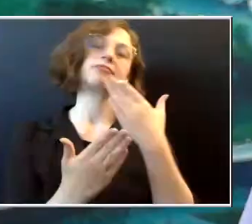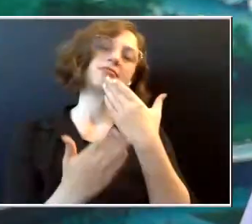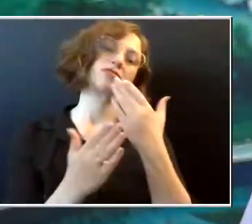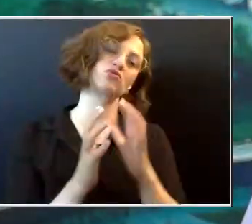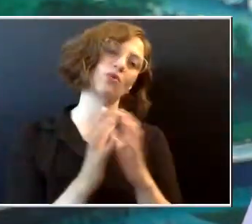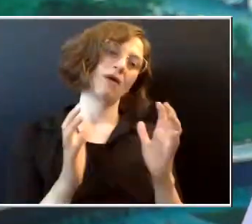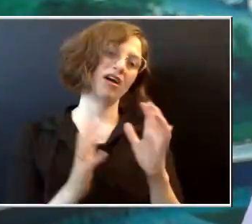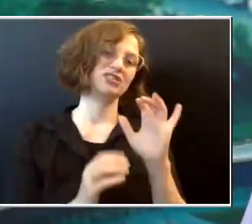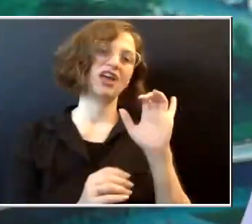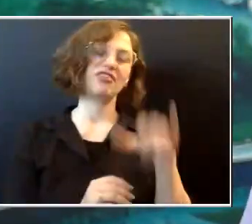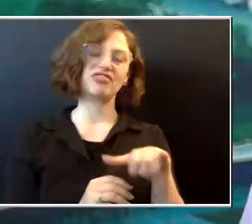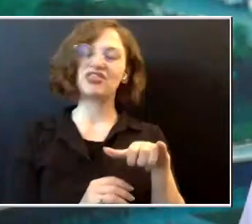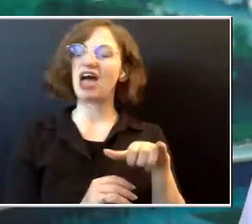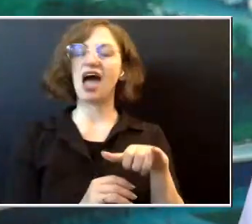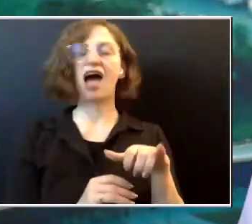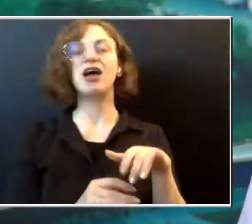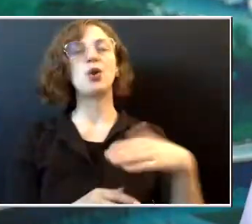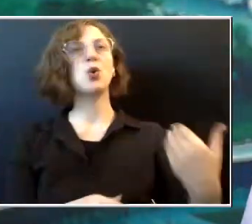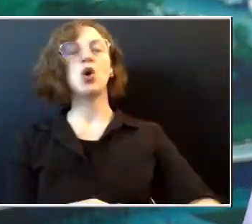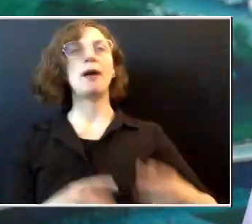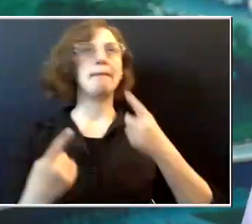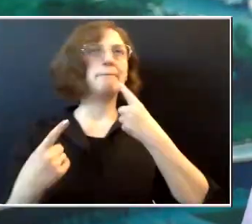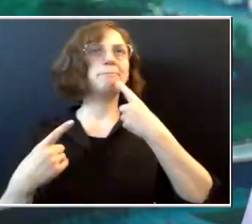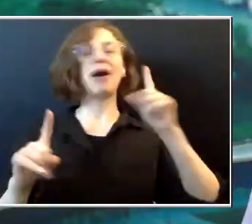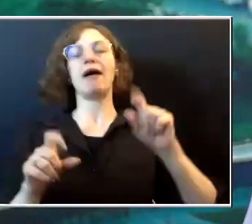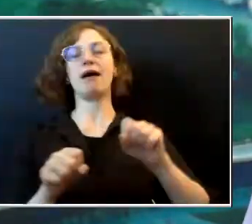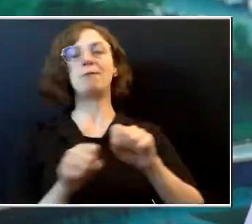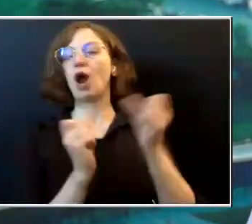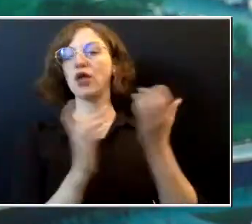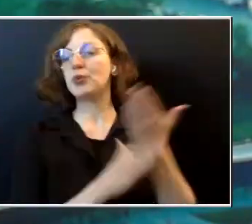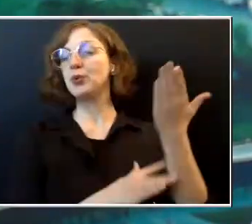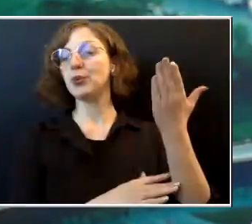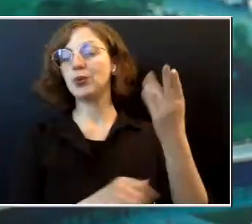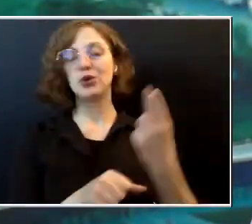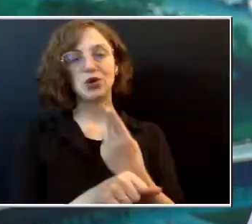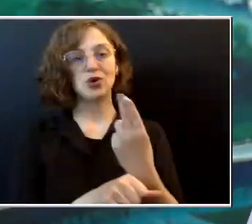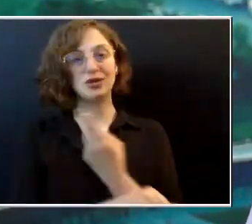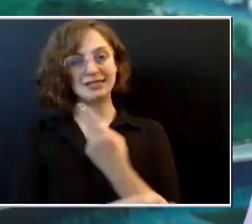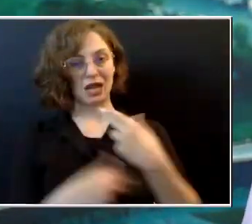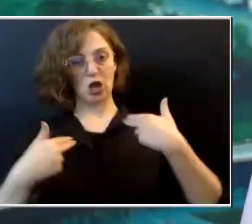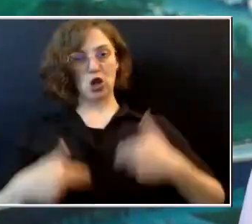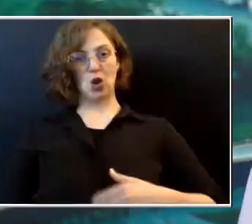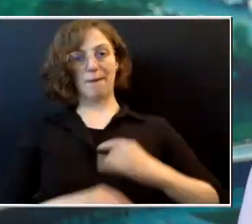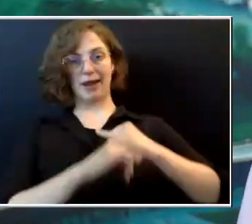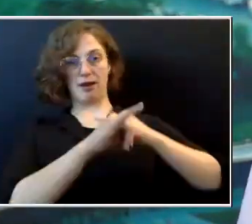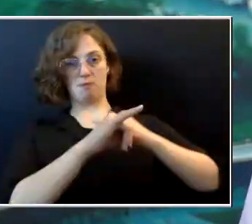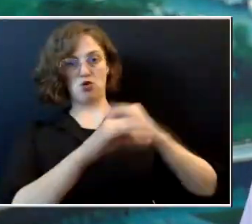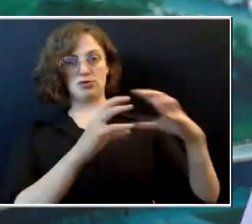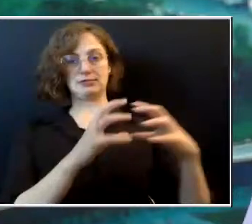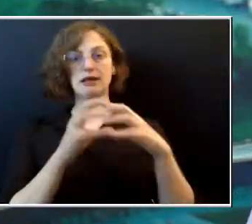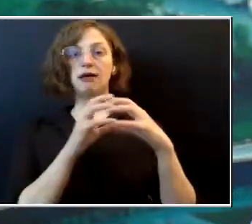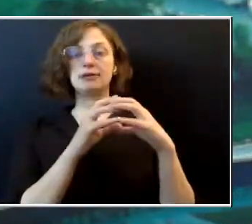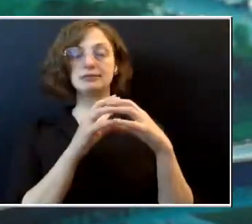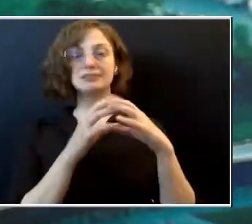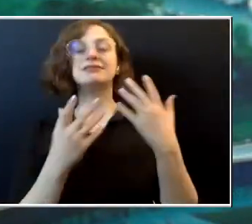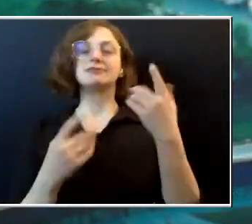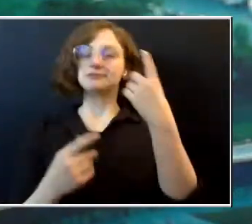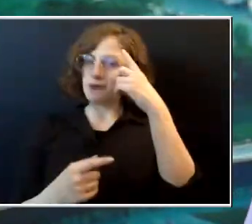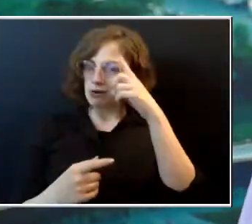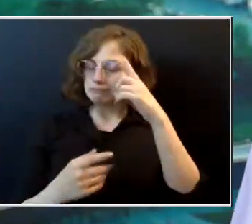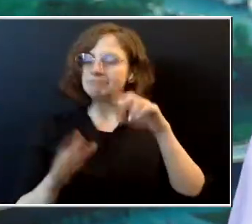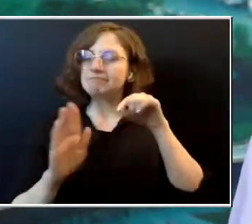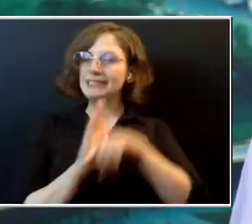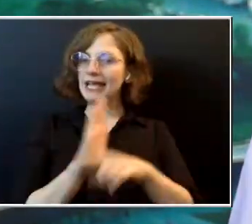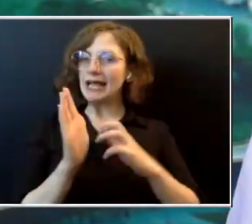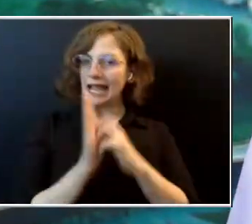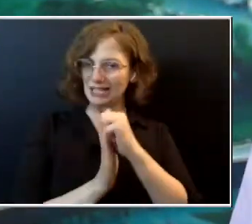breakthrough, using human immune cells to kill cancer, is just one example of how decades of research can lead to meaningful